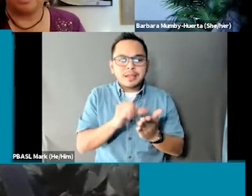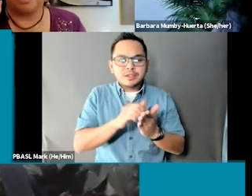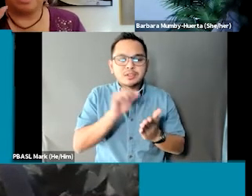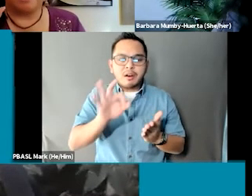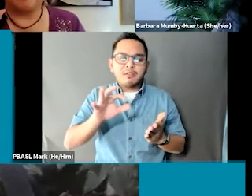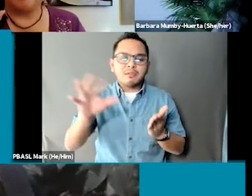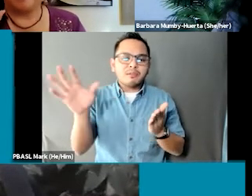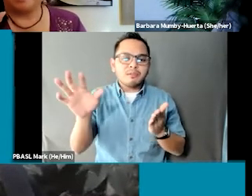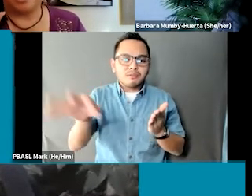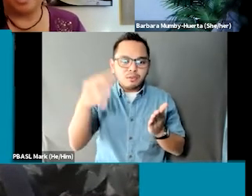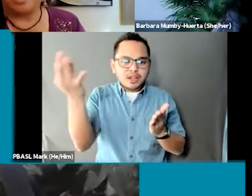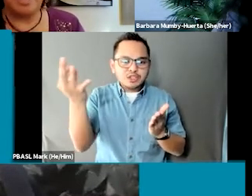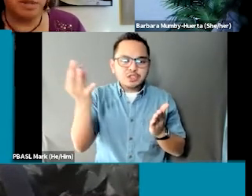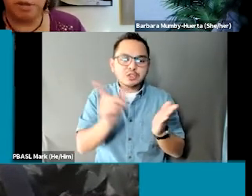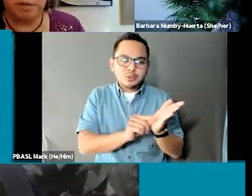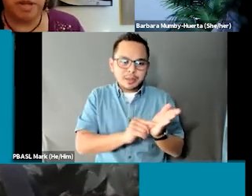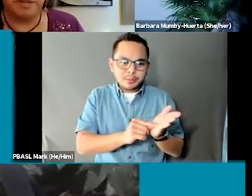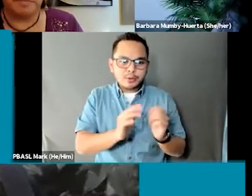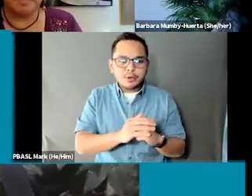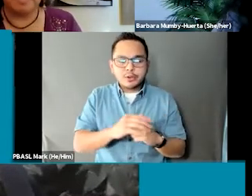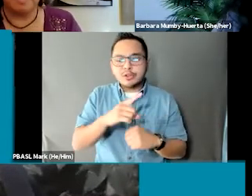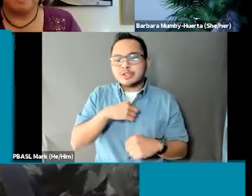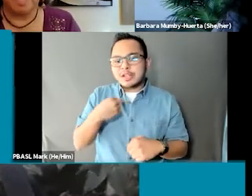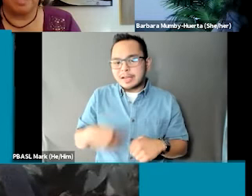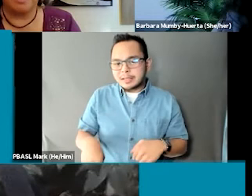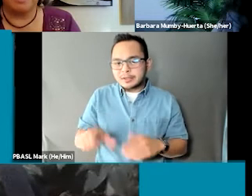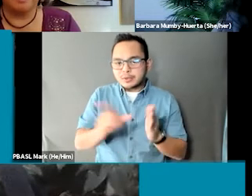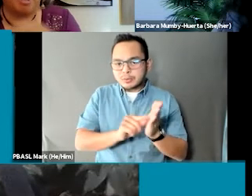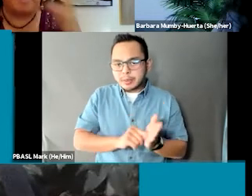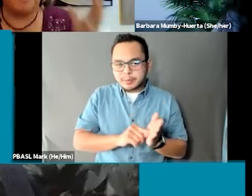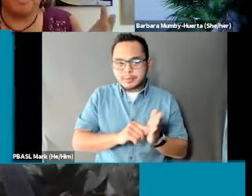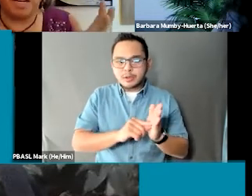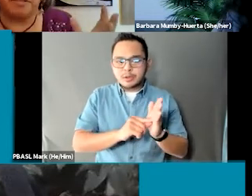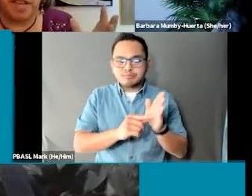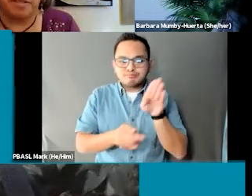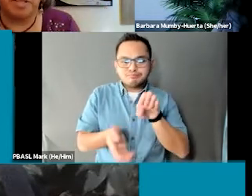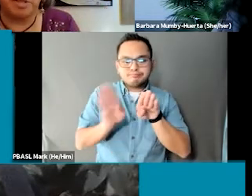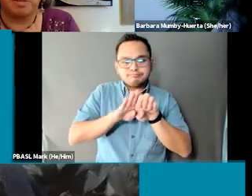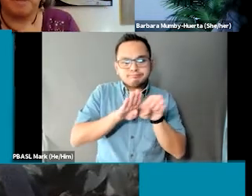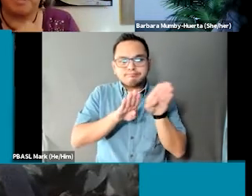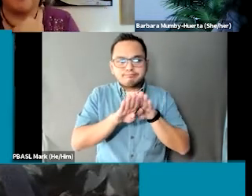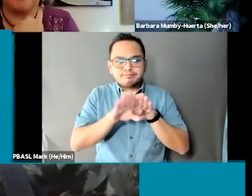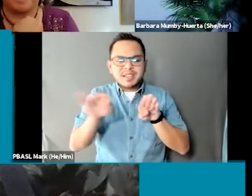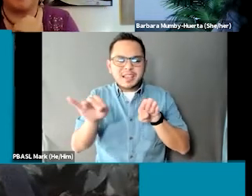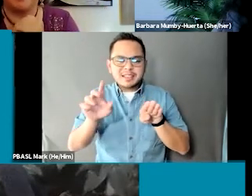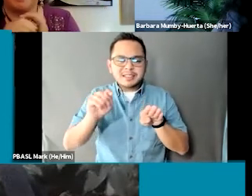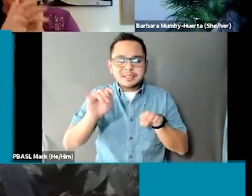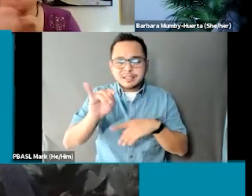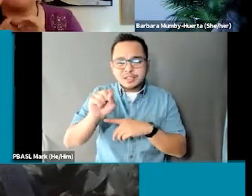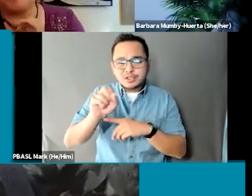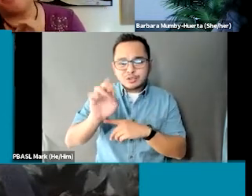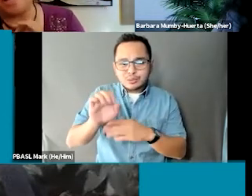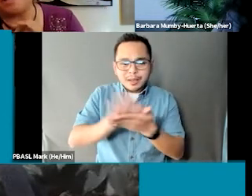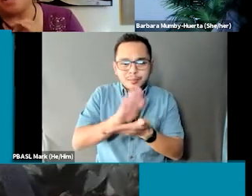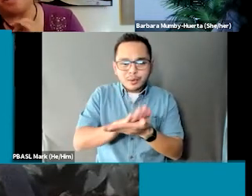newsprint, Chinese newsprint, and wallpaper that I found, tissue paper that I've found. And